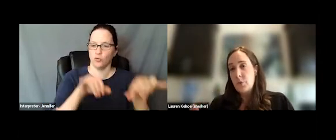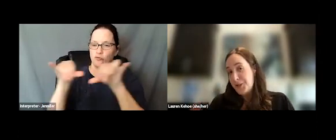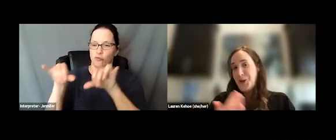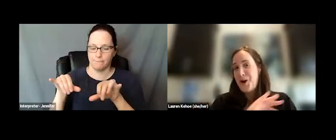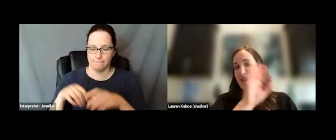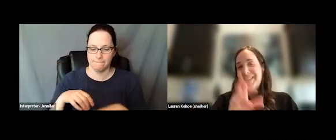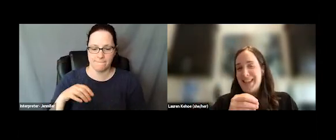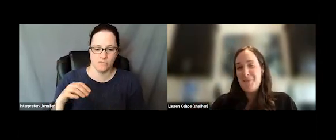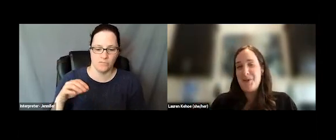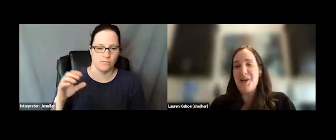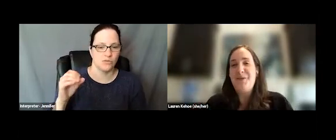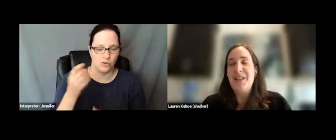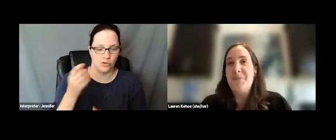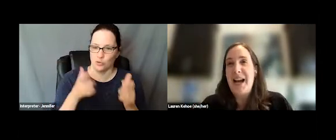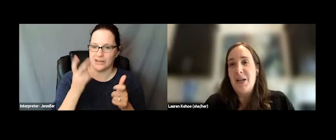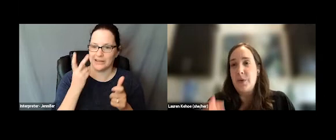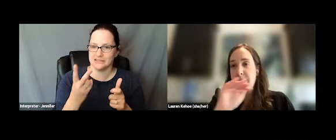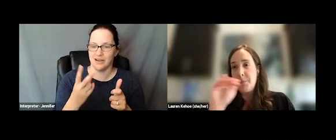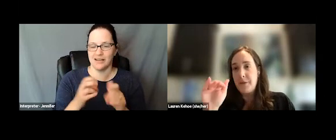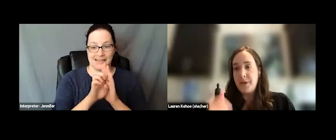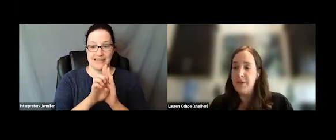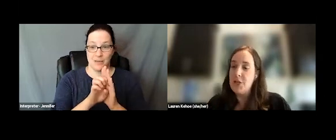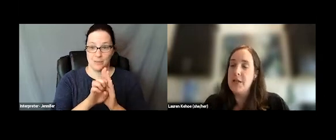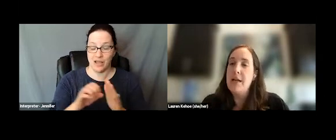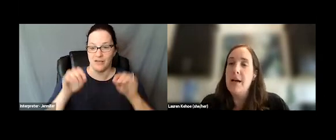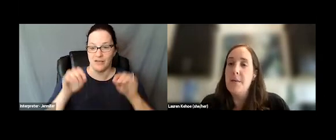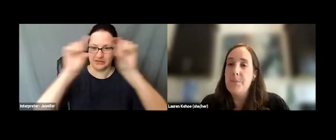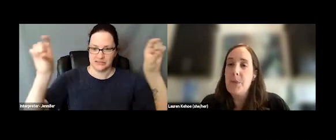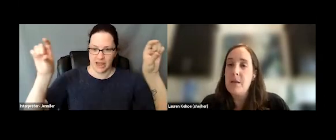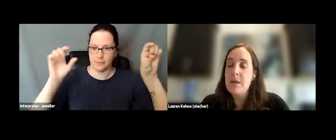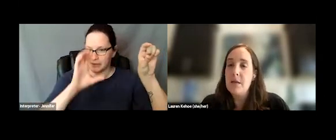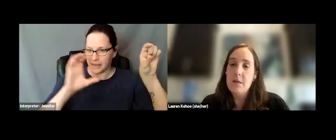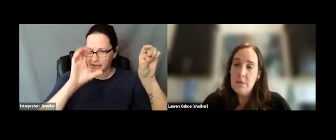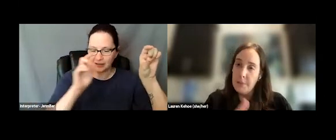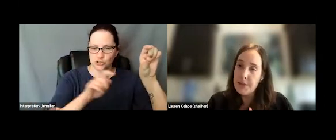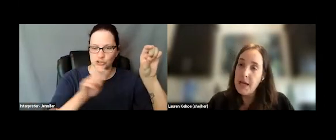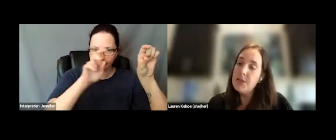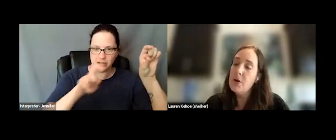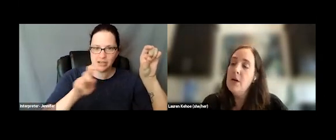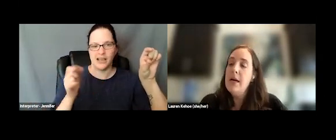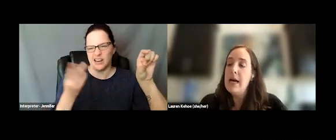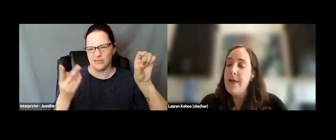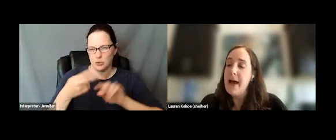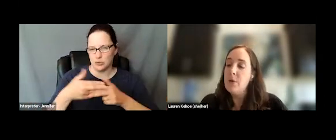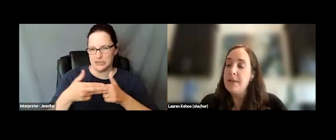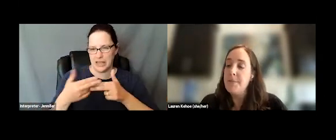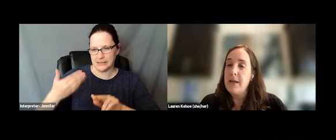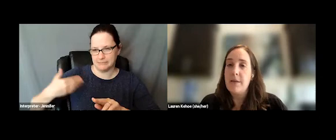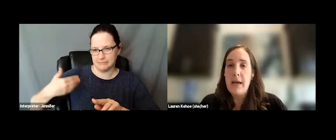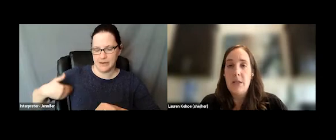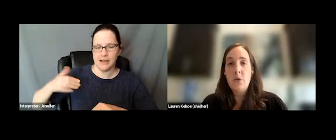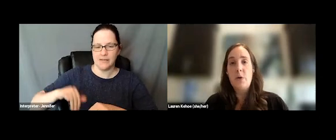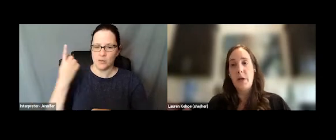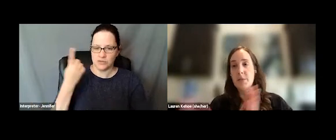you quickly saw an example of a LibGuide with top level navigation in a couple slides ago, and that was